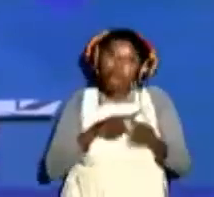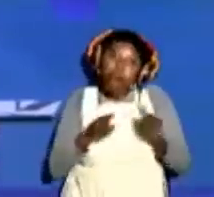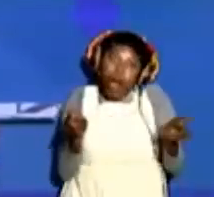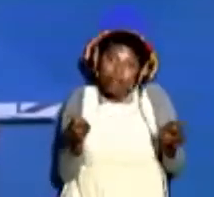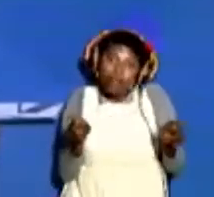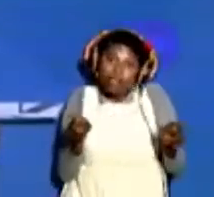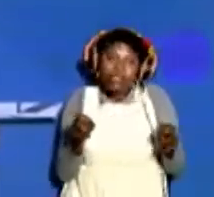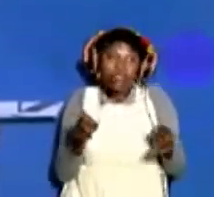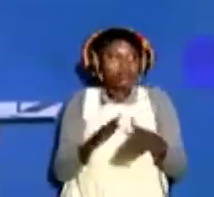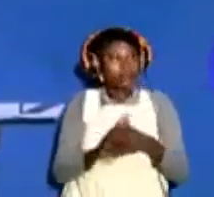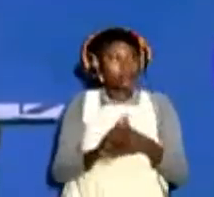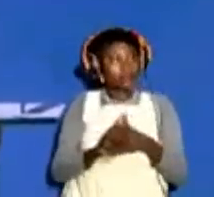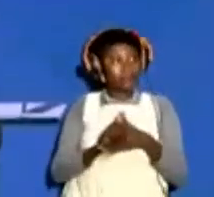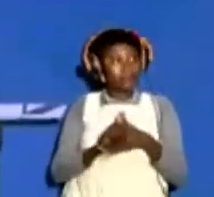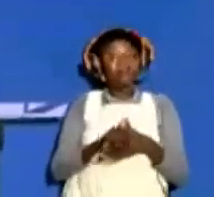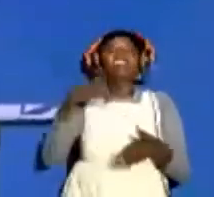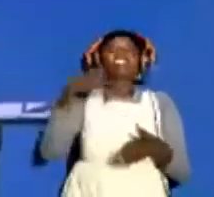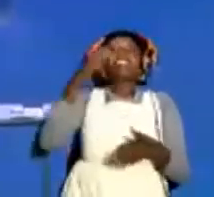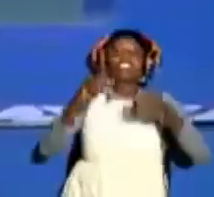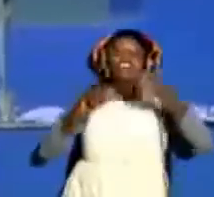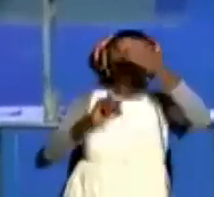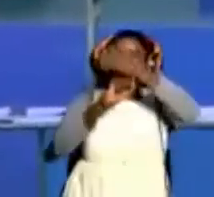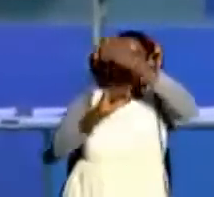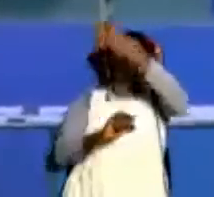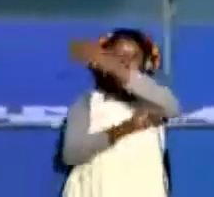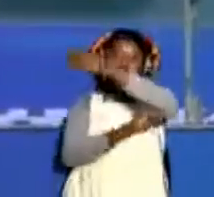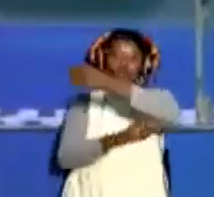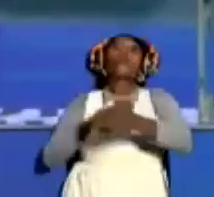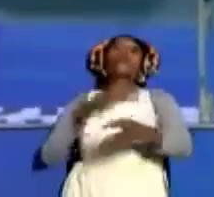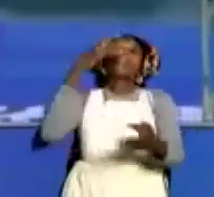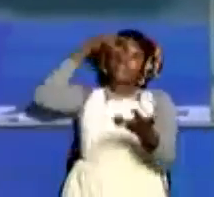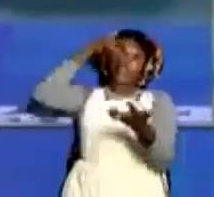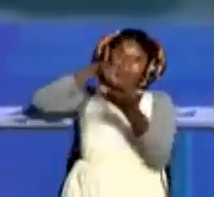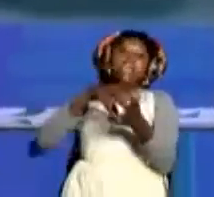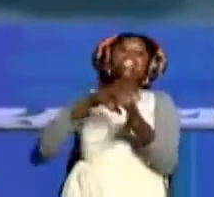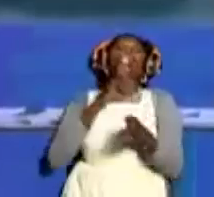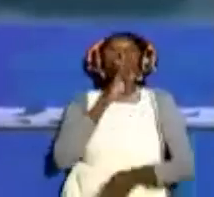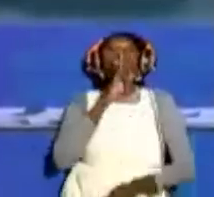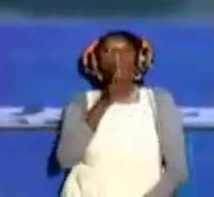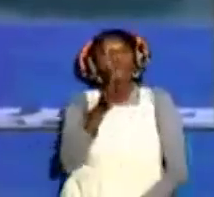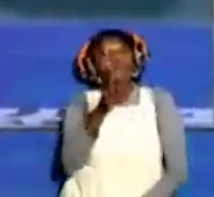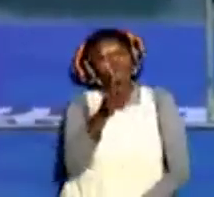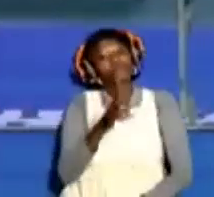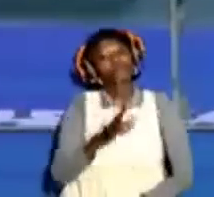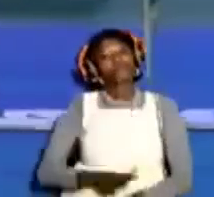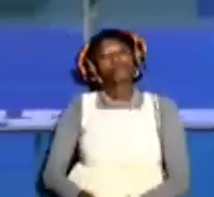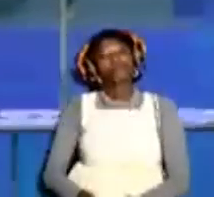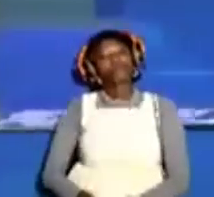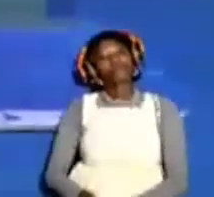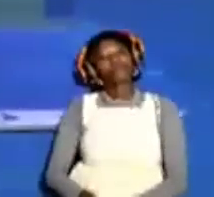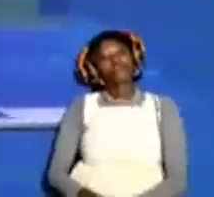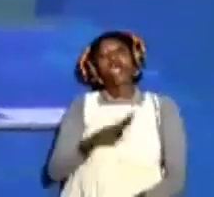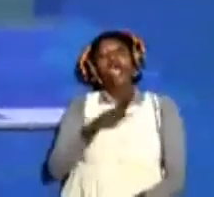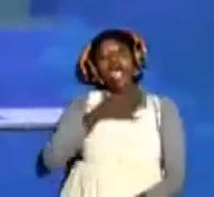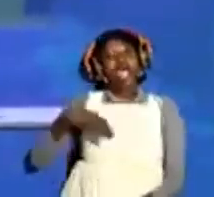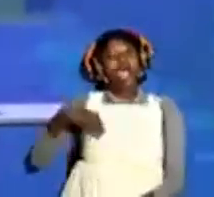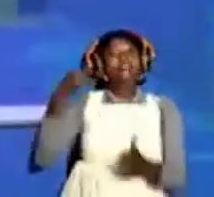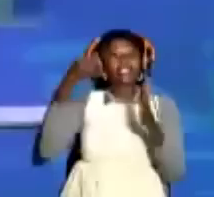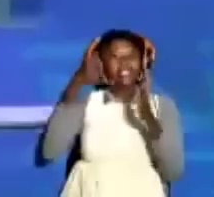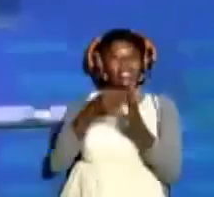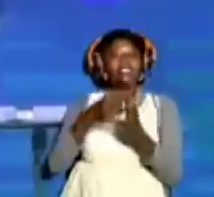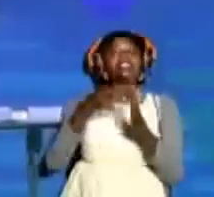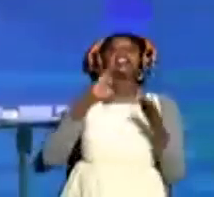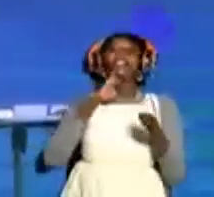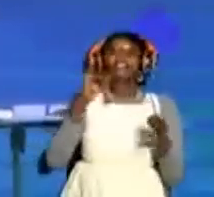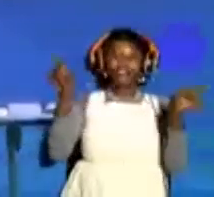nevertheless, the foundation of God does what? Stand sure. And it has a